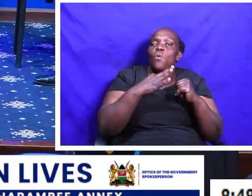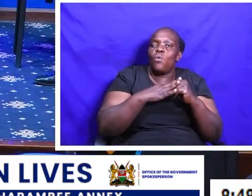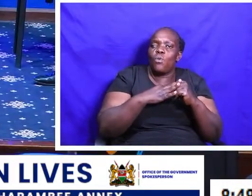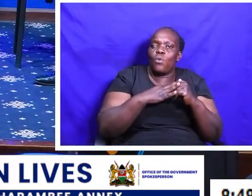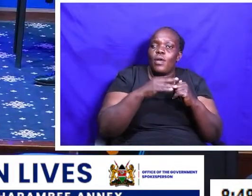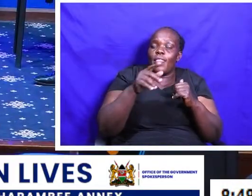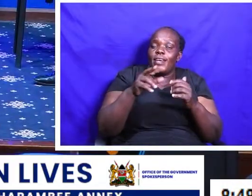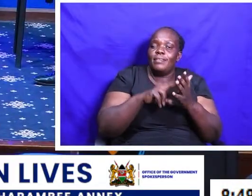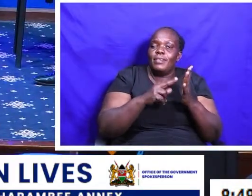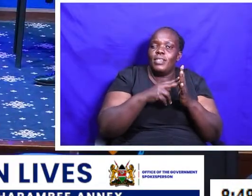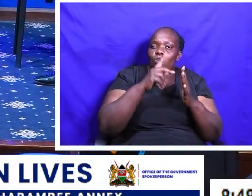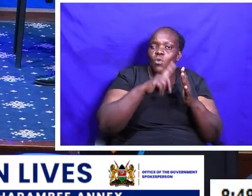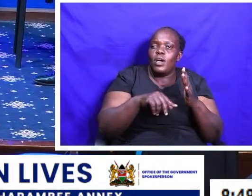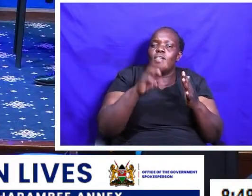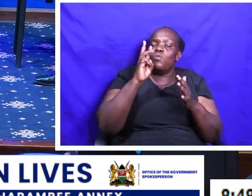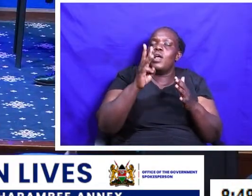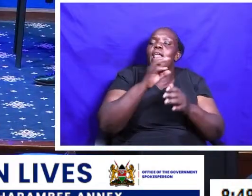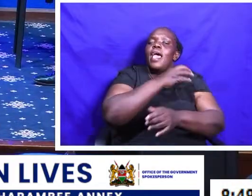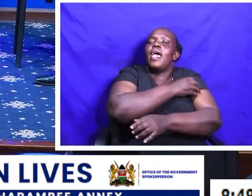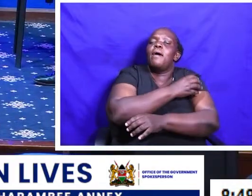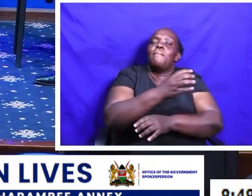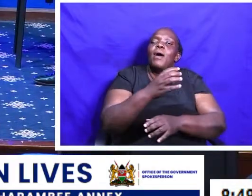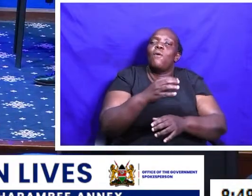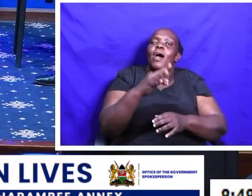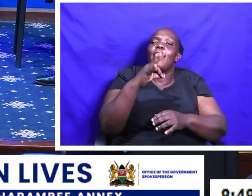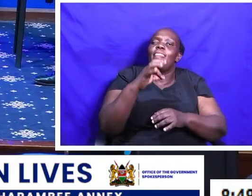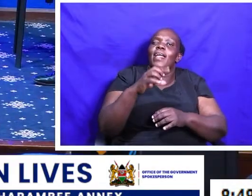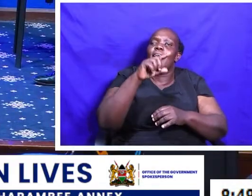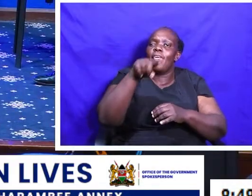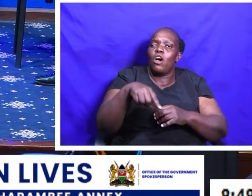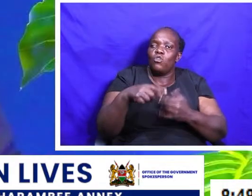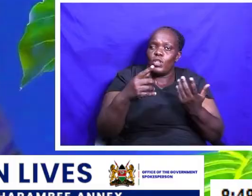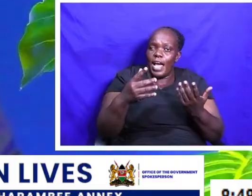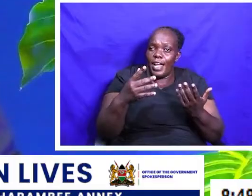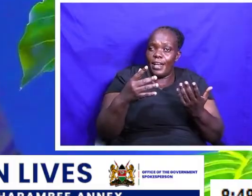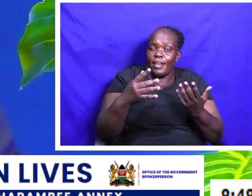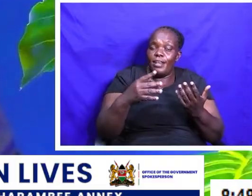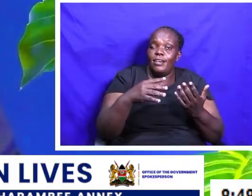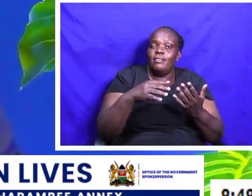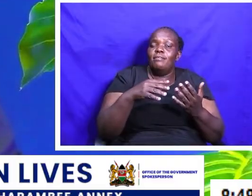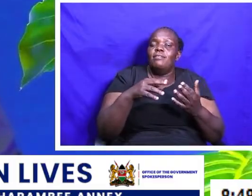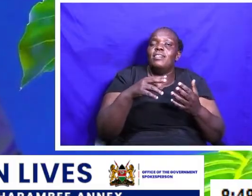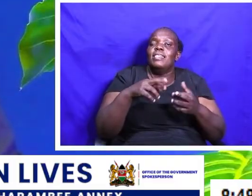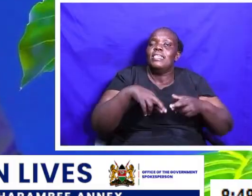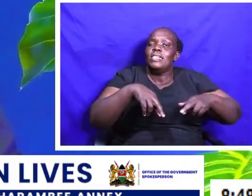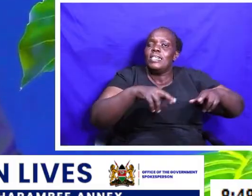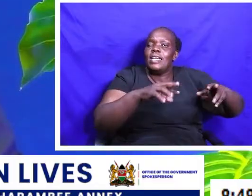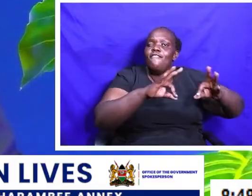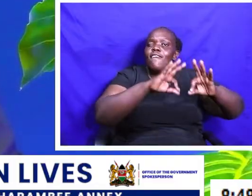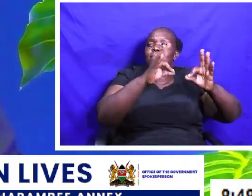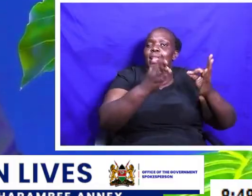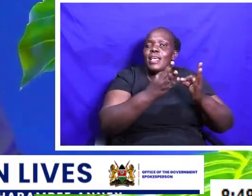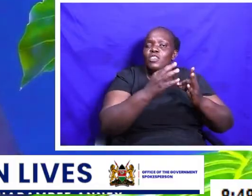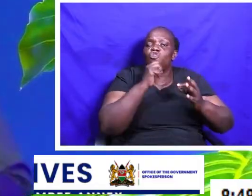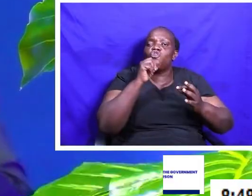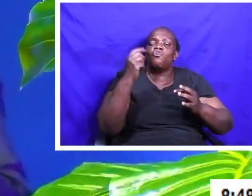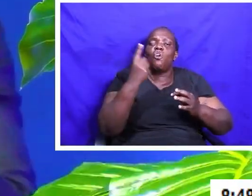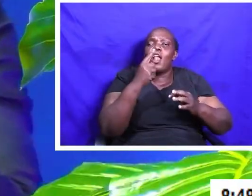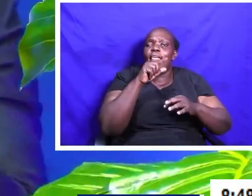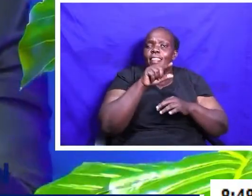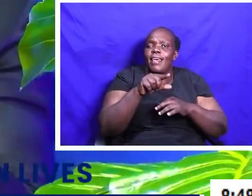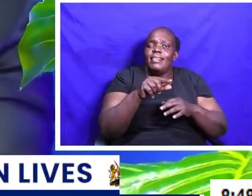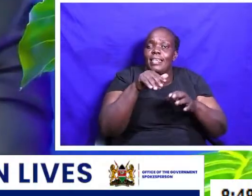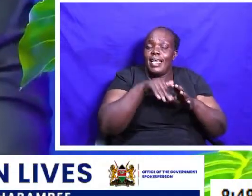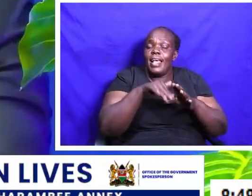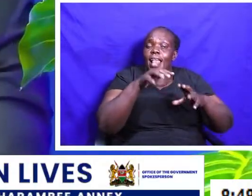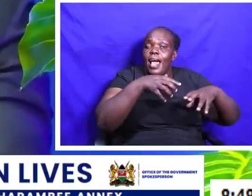County. What that means is that it will empower at least 30,000 street families. Not